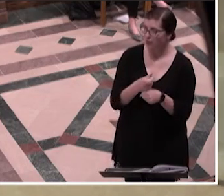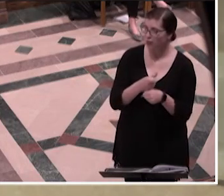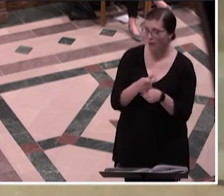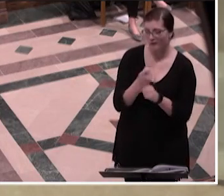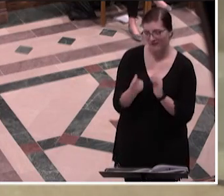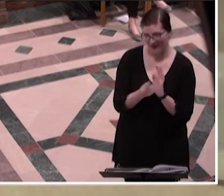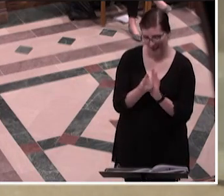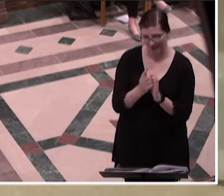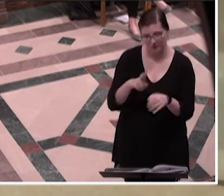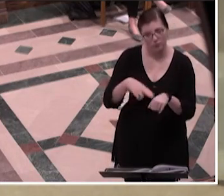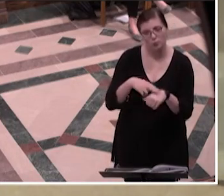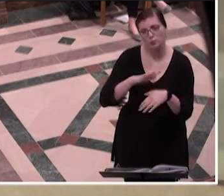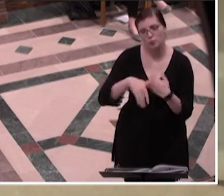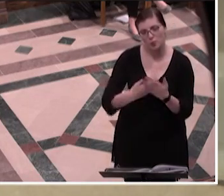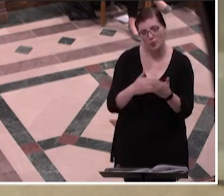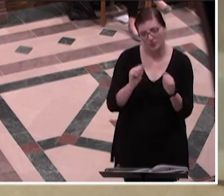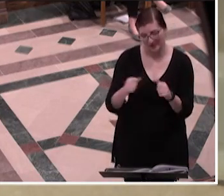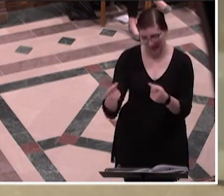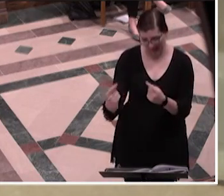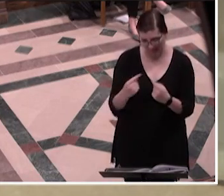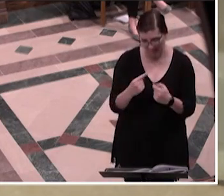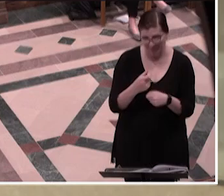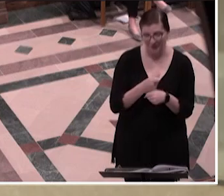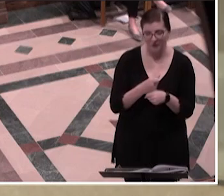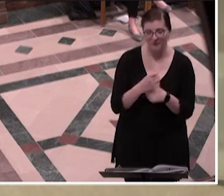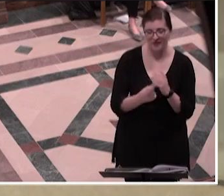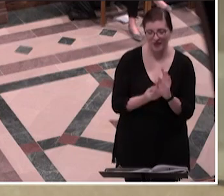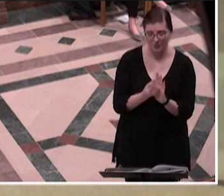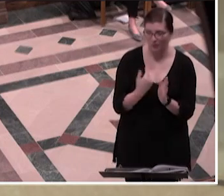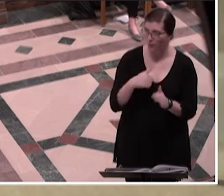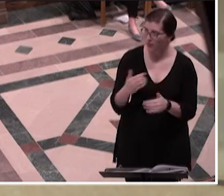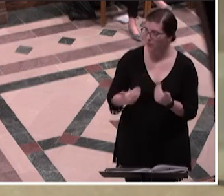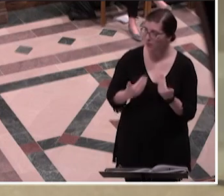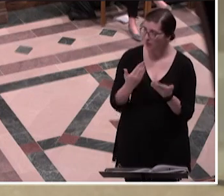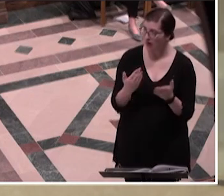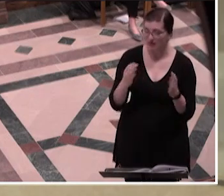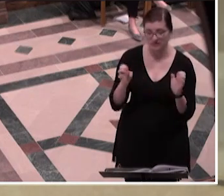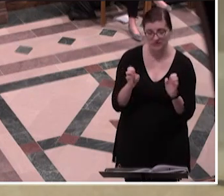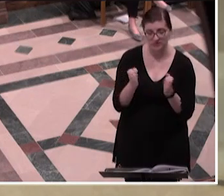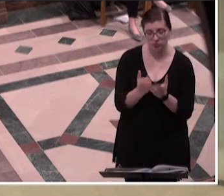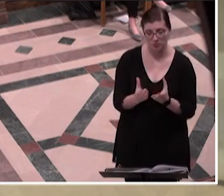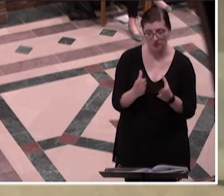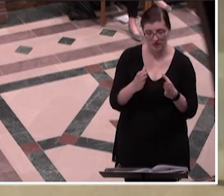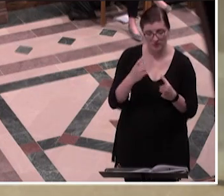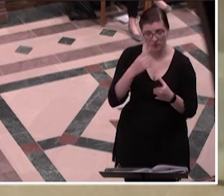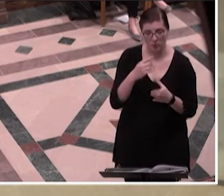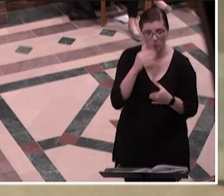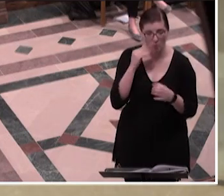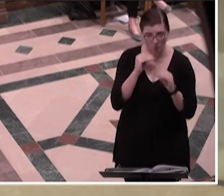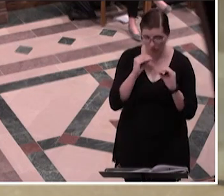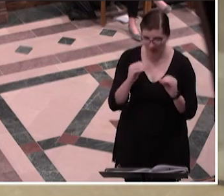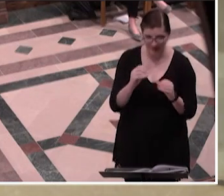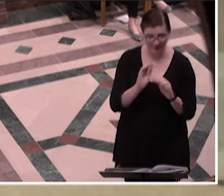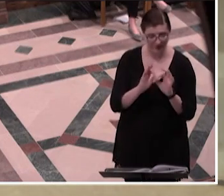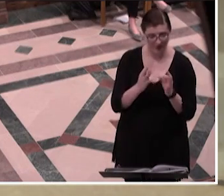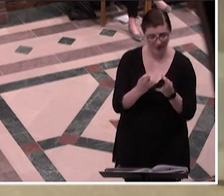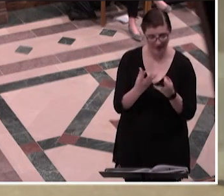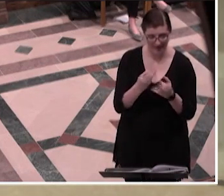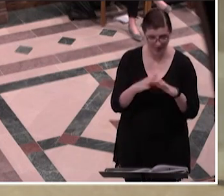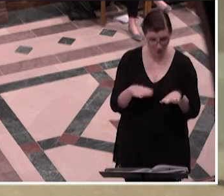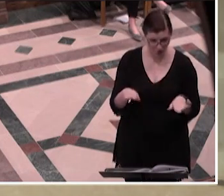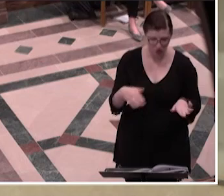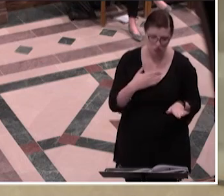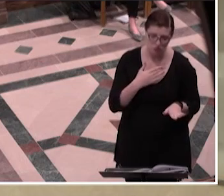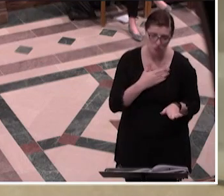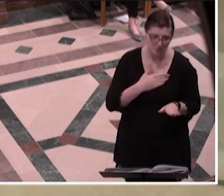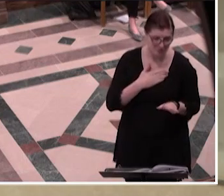you're all welcome to join us for coffee hour. We provide Easter baskets to homeless families and children, so I hope you will consider donating